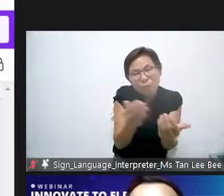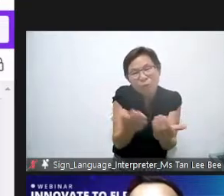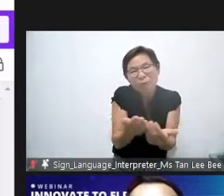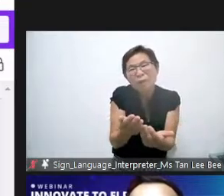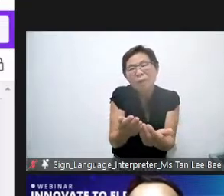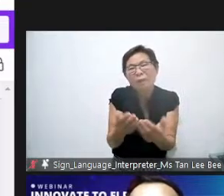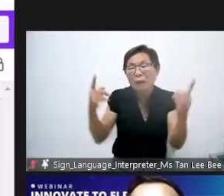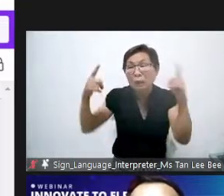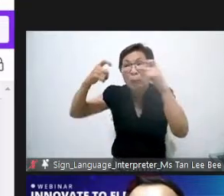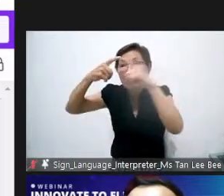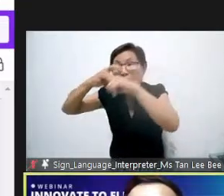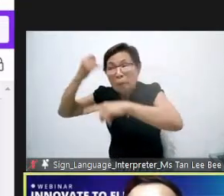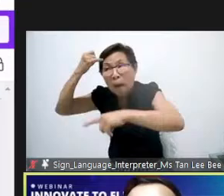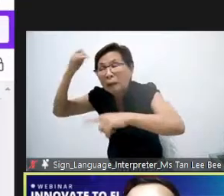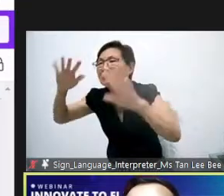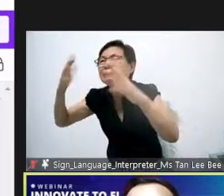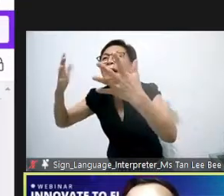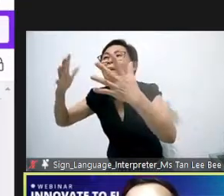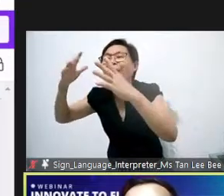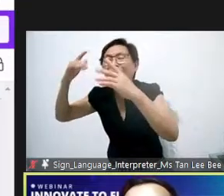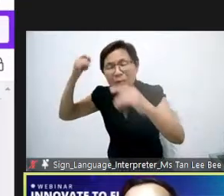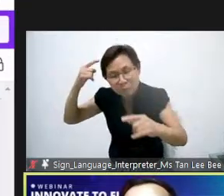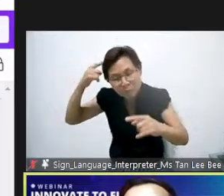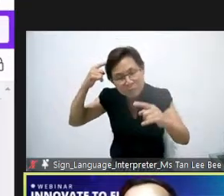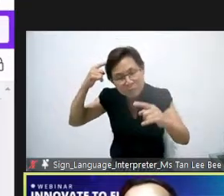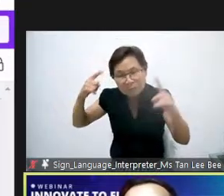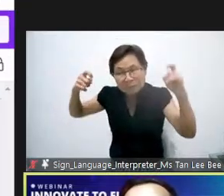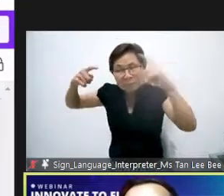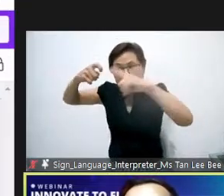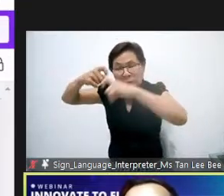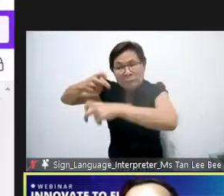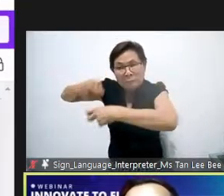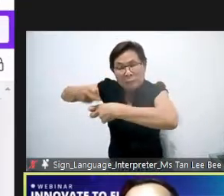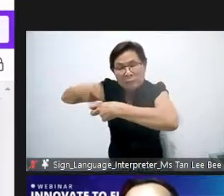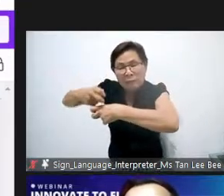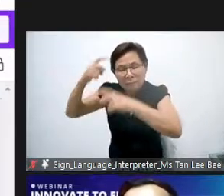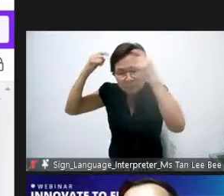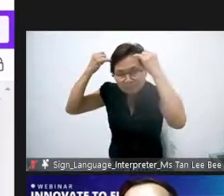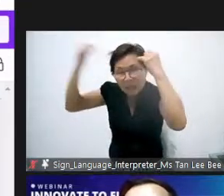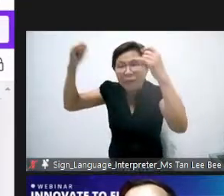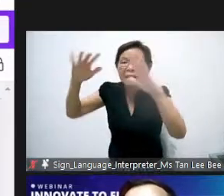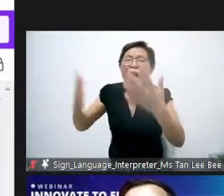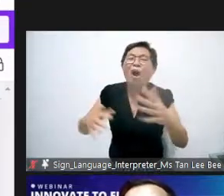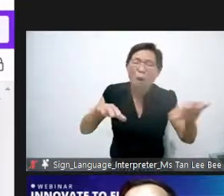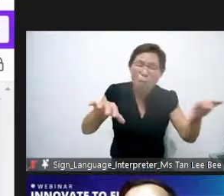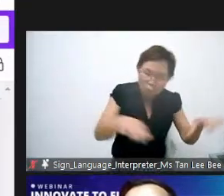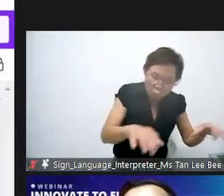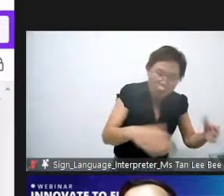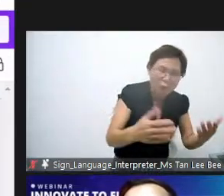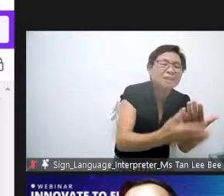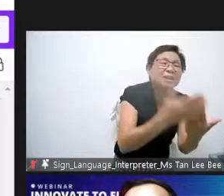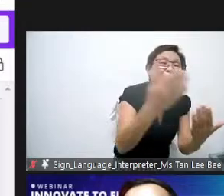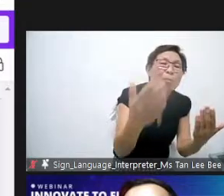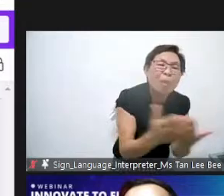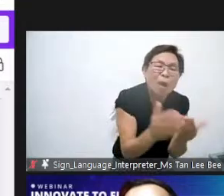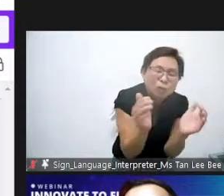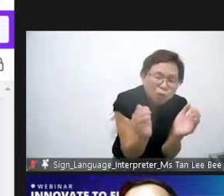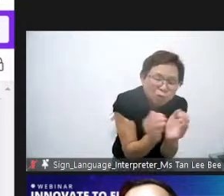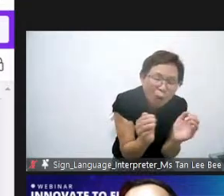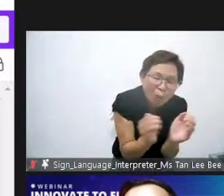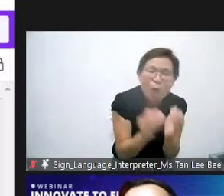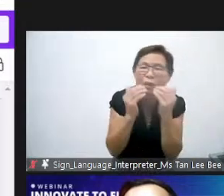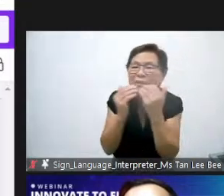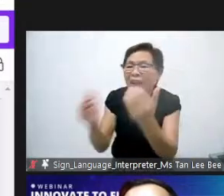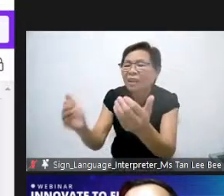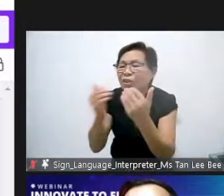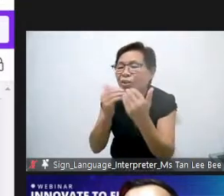complex ideas. But conveying in a simple way and yet successful. So thank you,